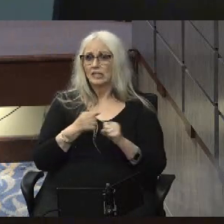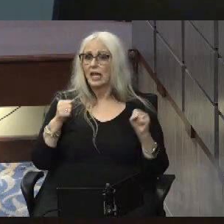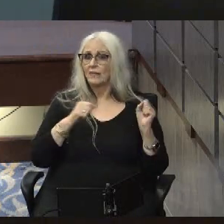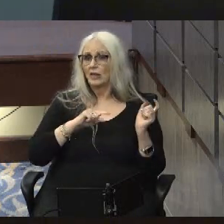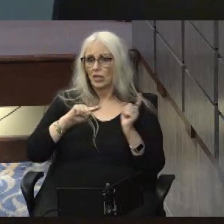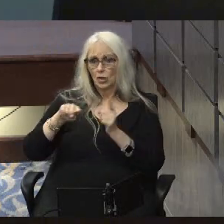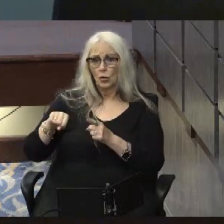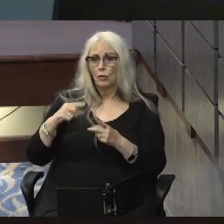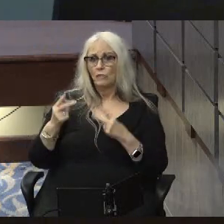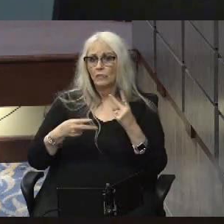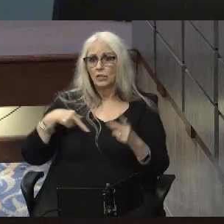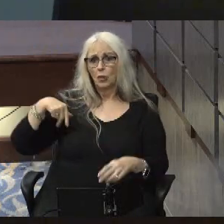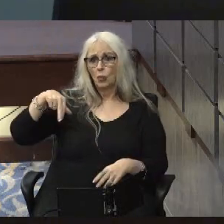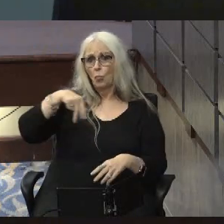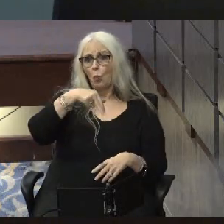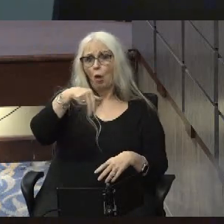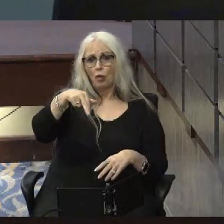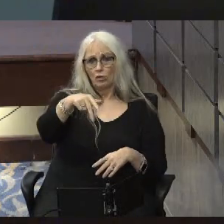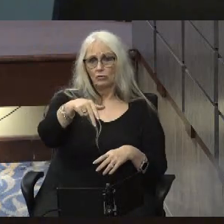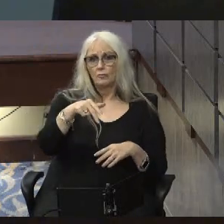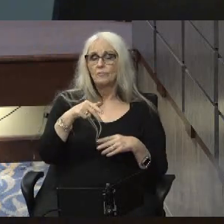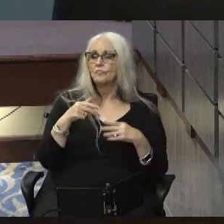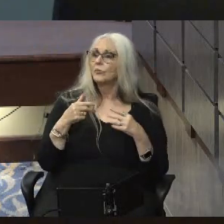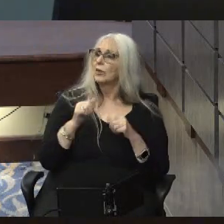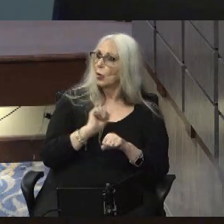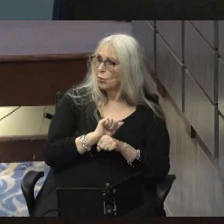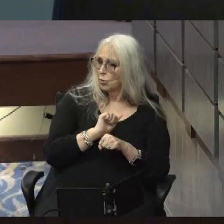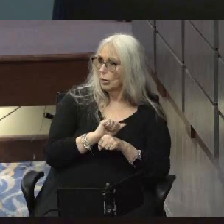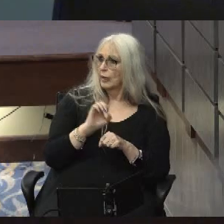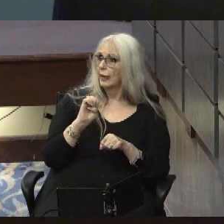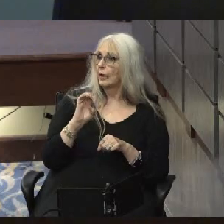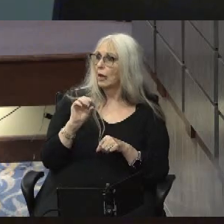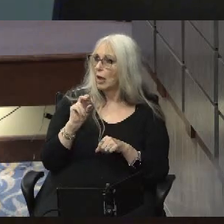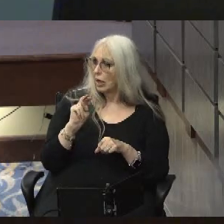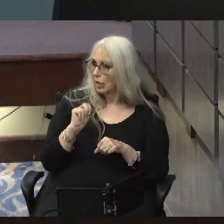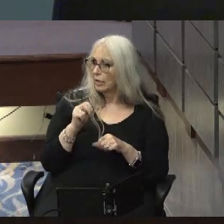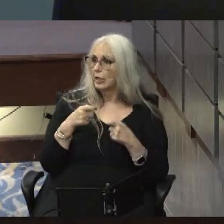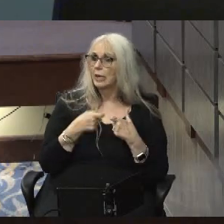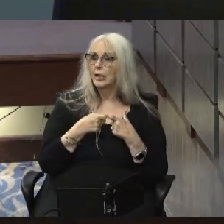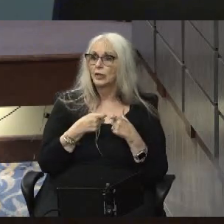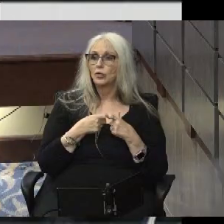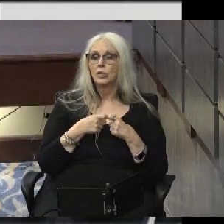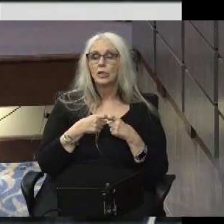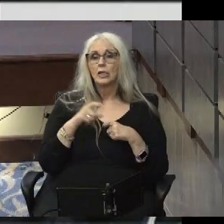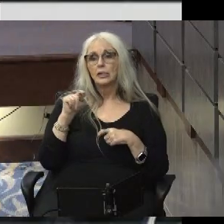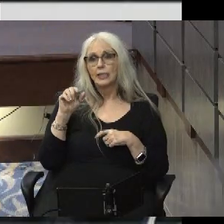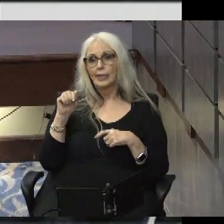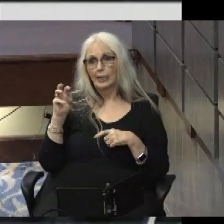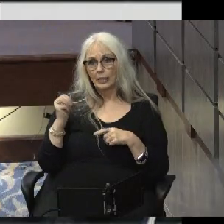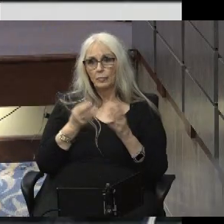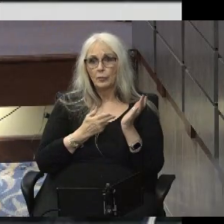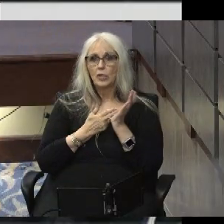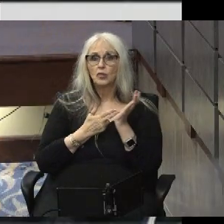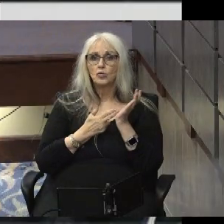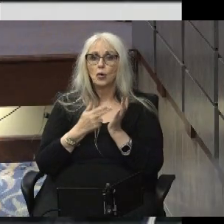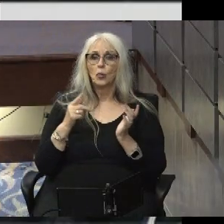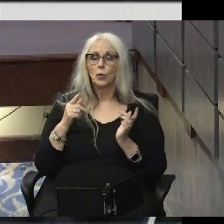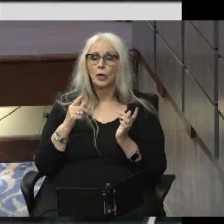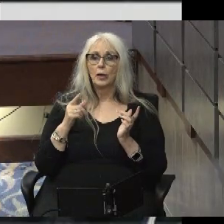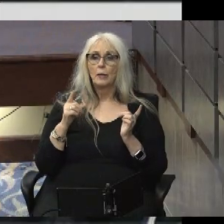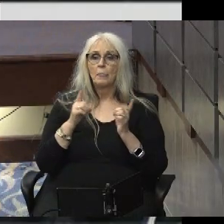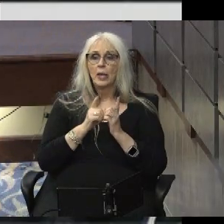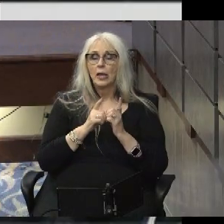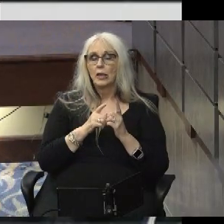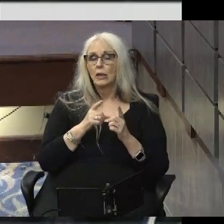look at the new Riverwalk. We're working with AECOM's electrical engineering and lighting team to make sure that we're meeting appropriate light